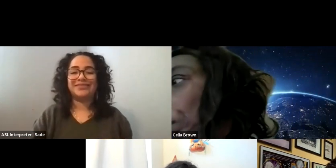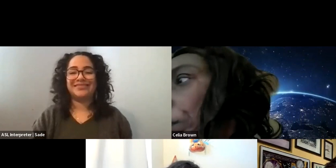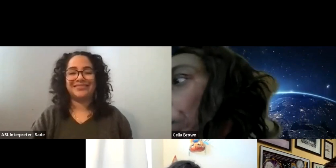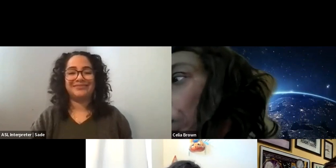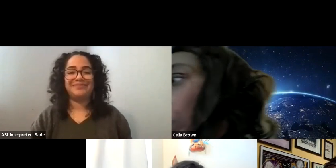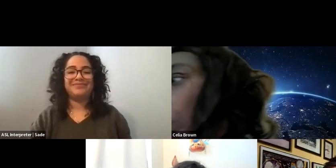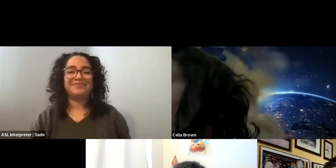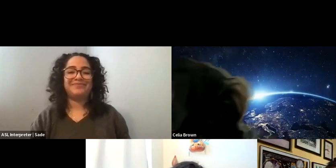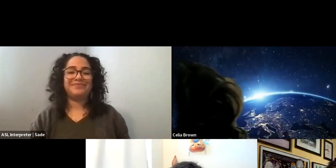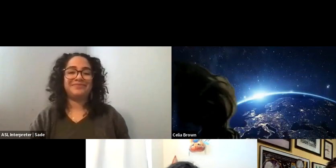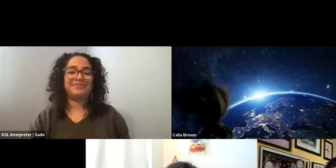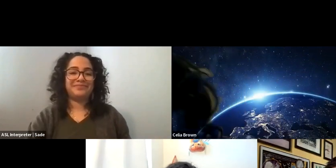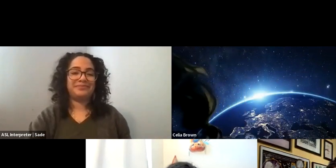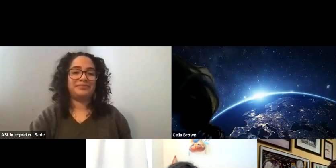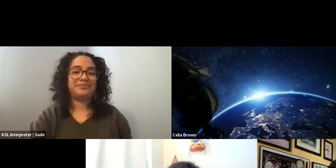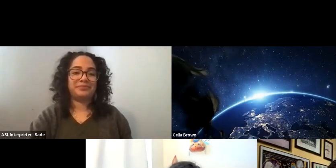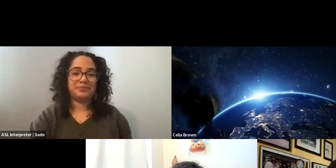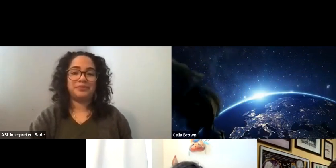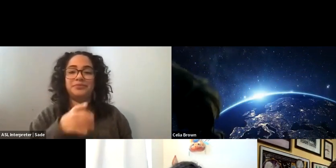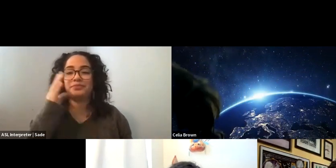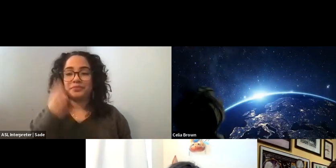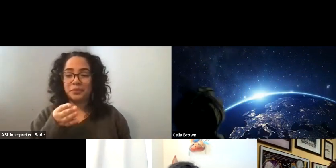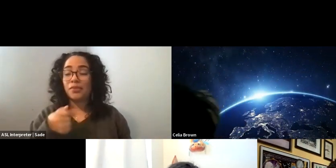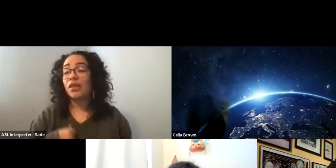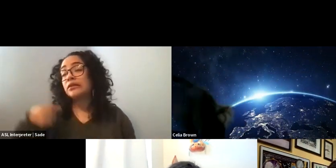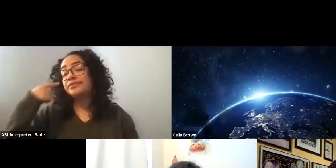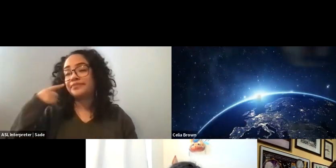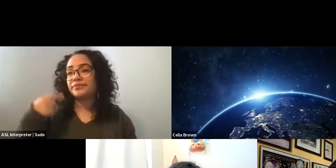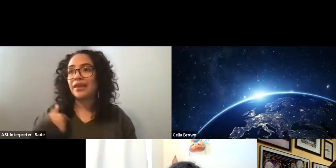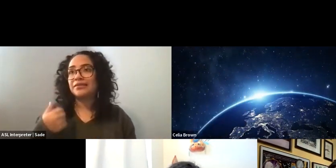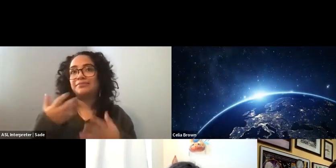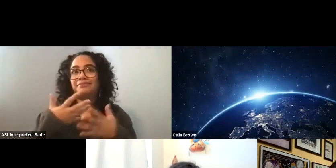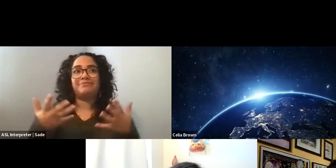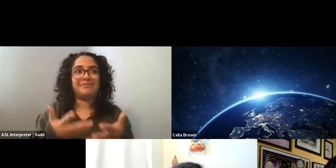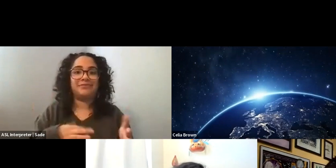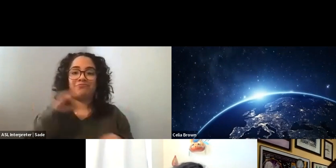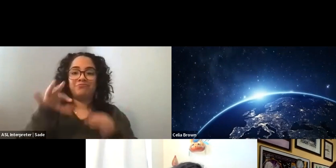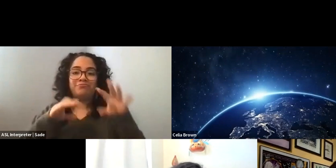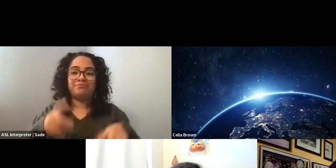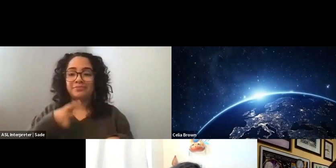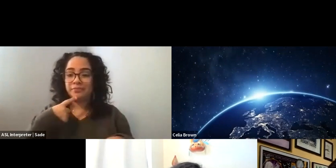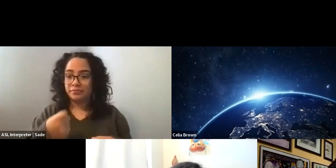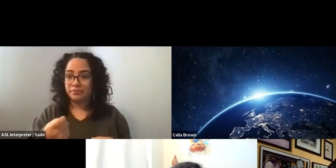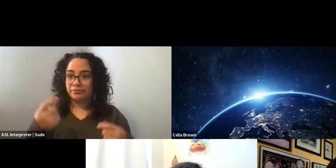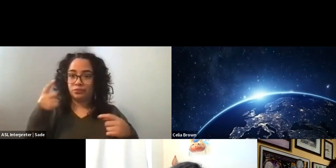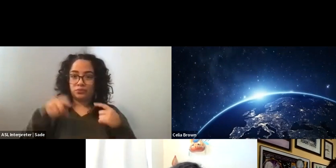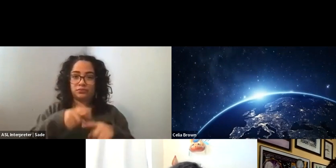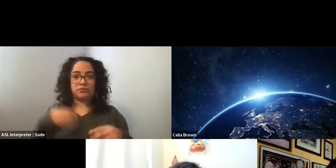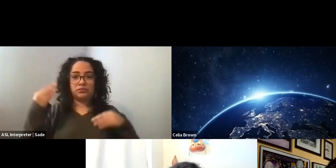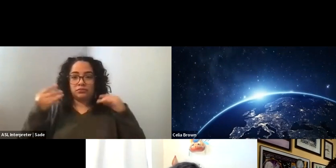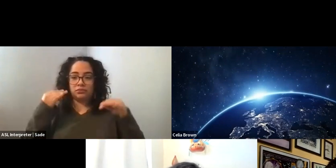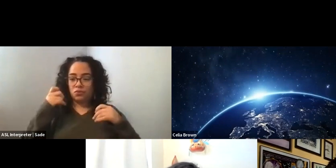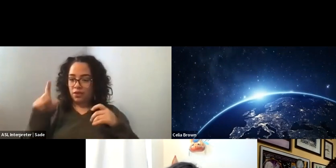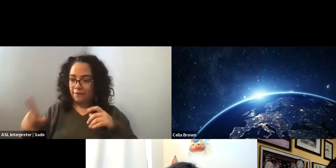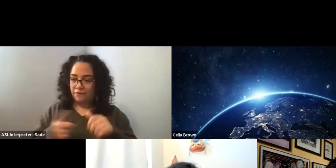So, I mean, there's so much that could be said here, but one of the things that when I think about when I first came around, when I was trying to